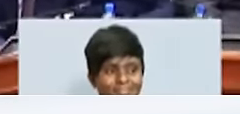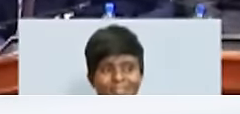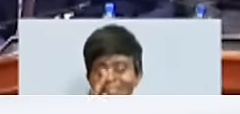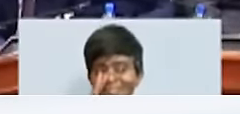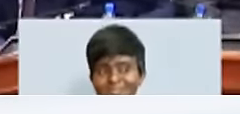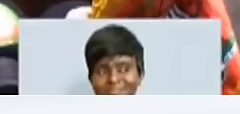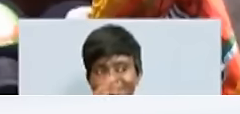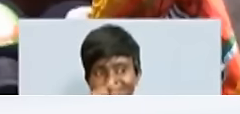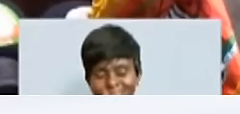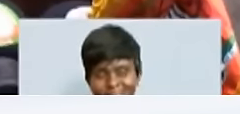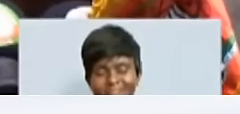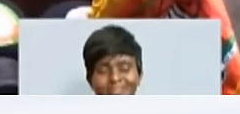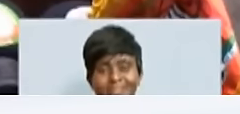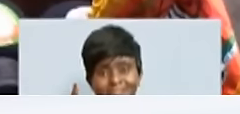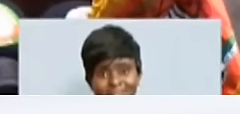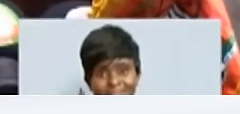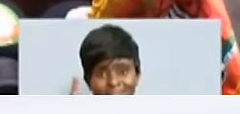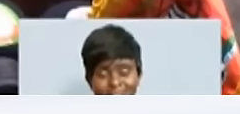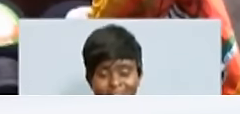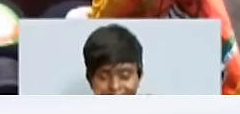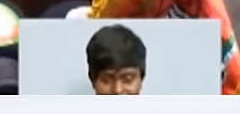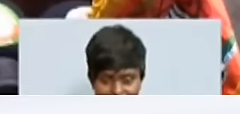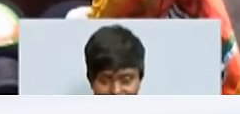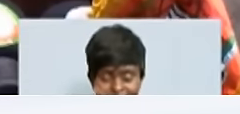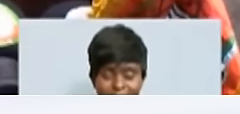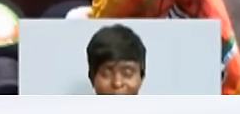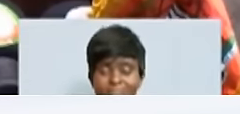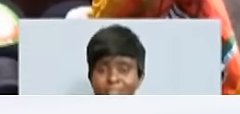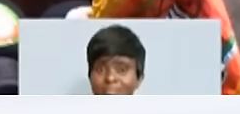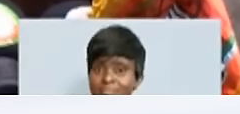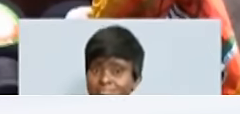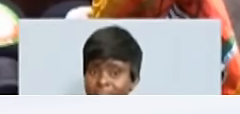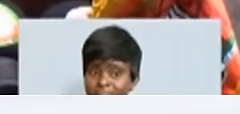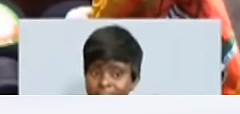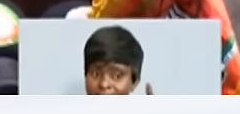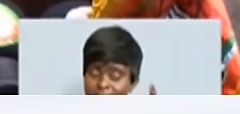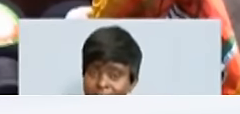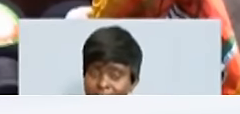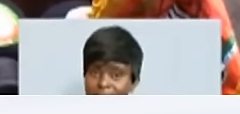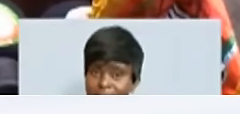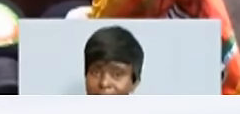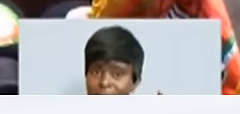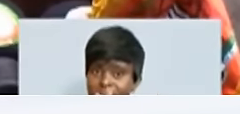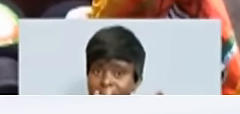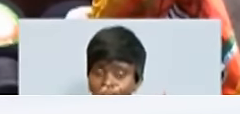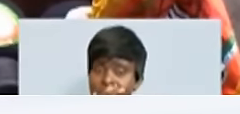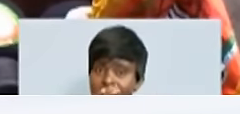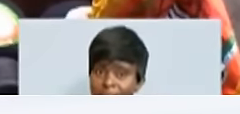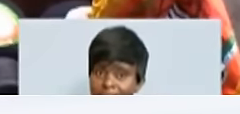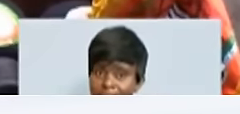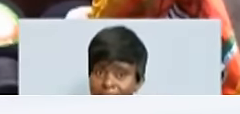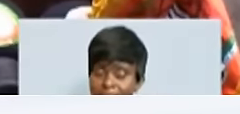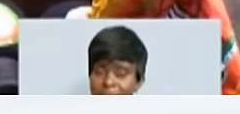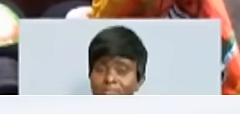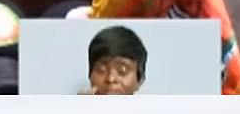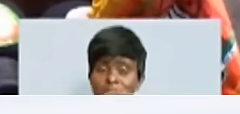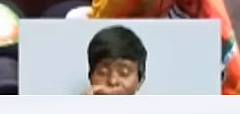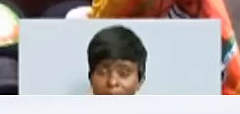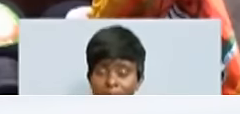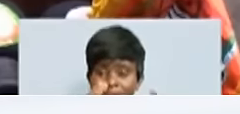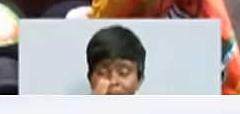Madam Speaker, this has been done by an independent, credible organization called